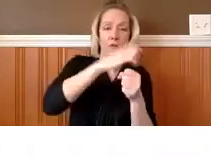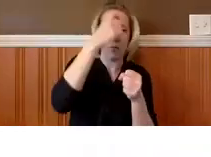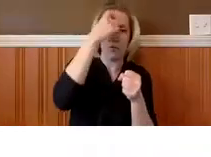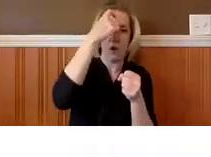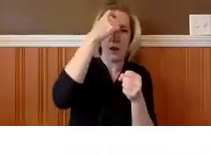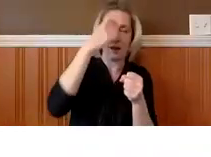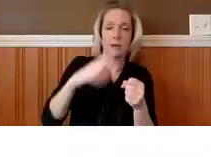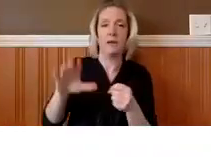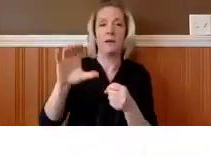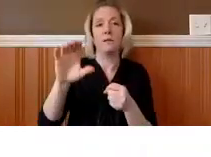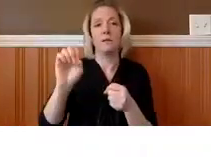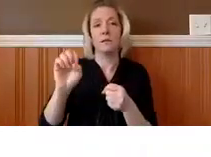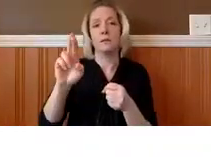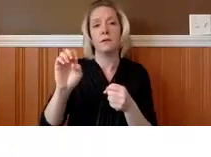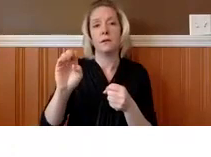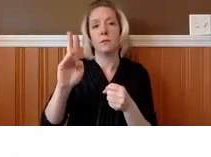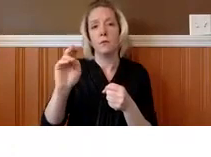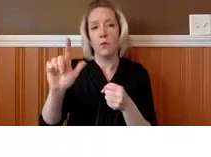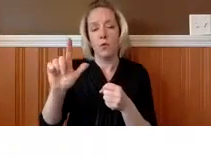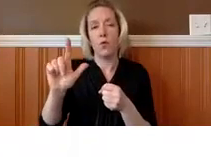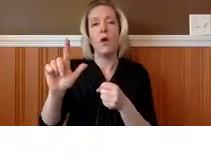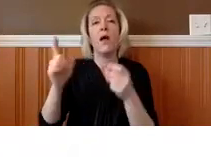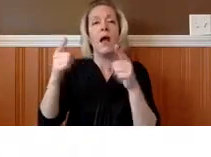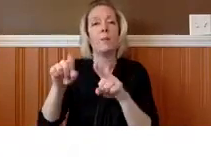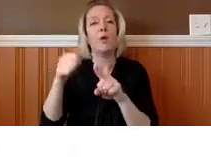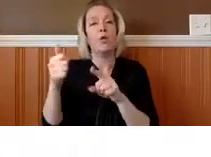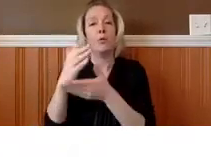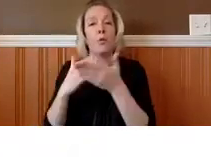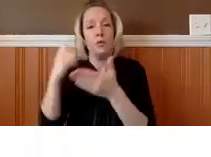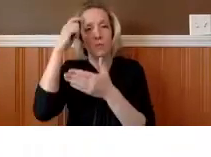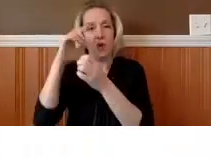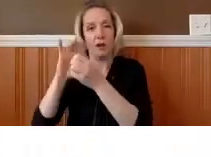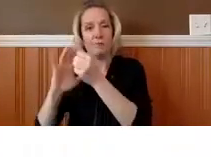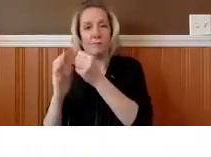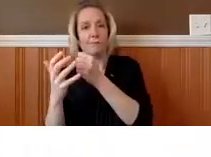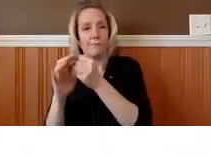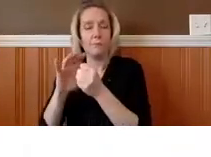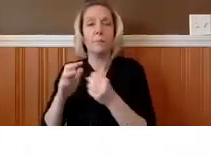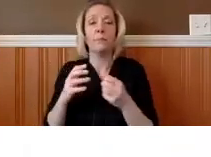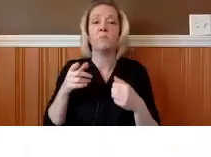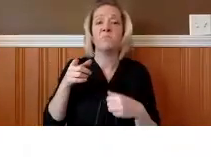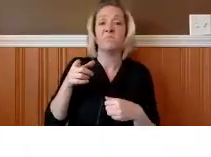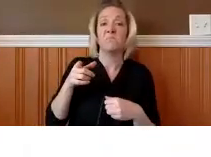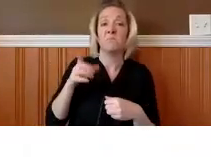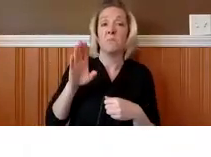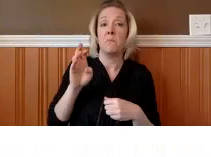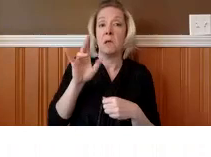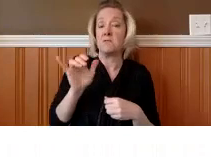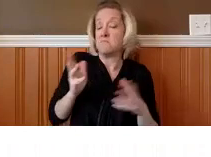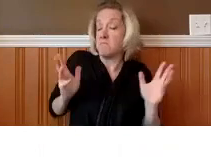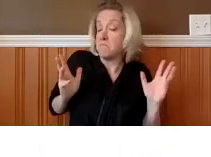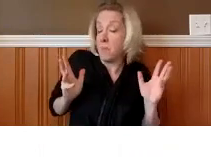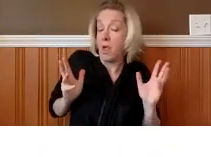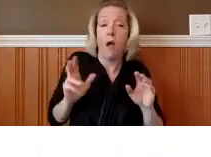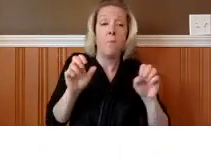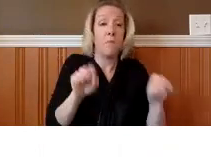vision. Okay. I don't know that I've heard it defined that way, but that doesn't mean that that is